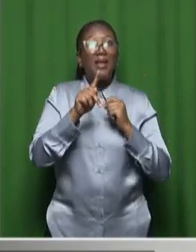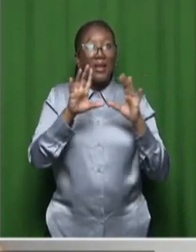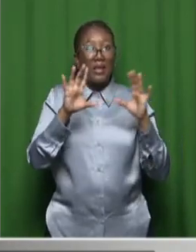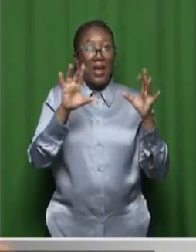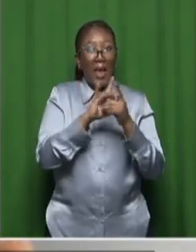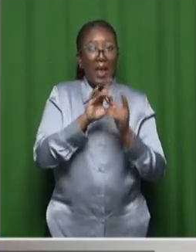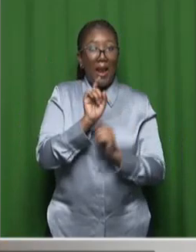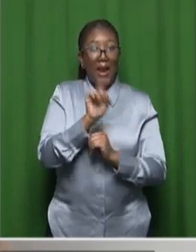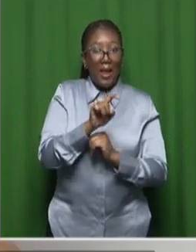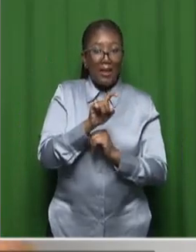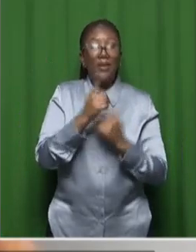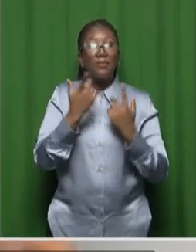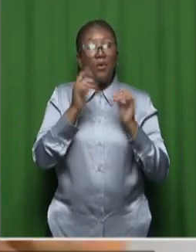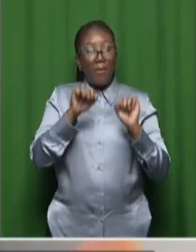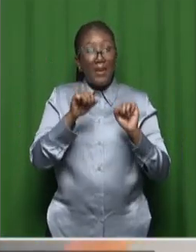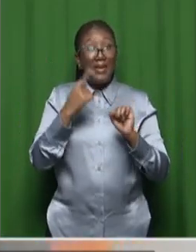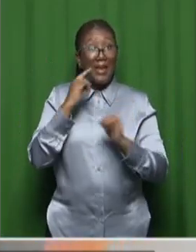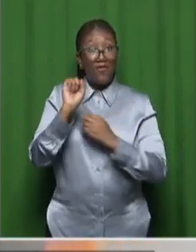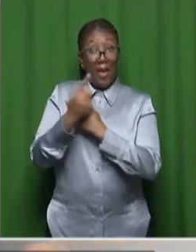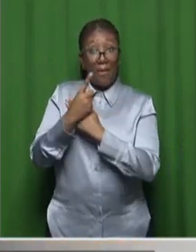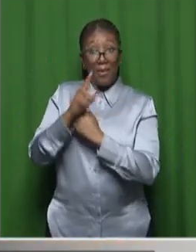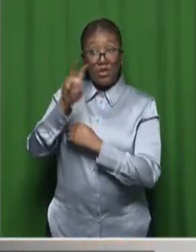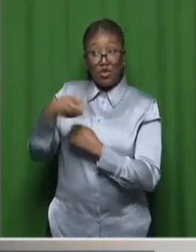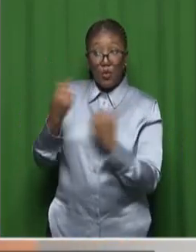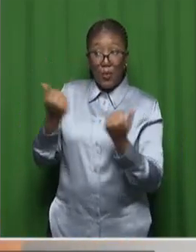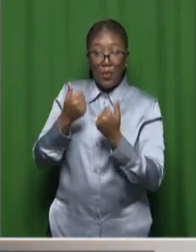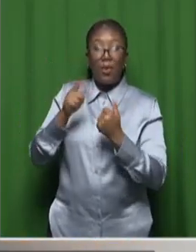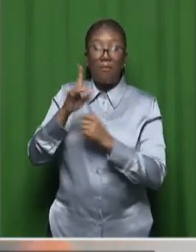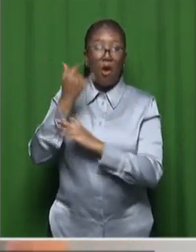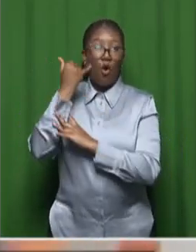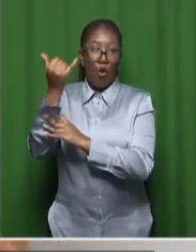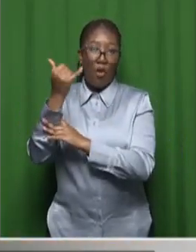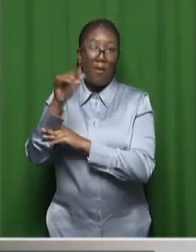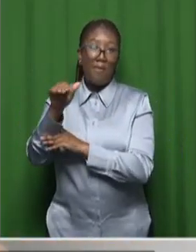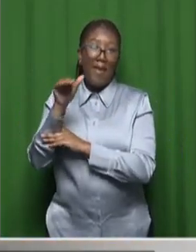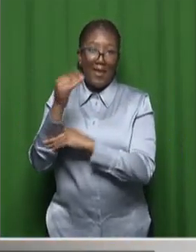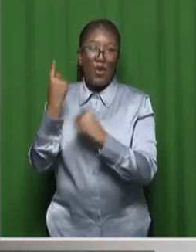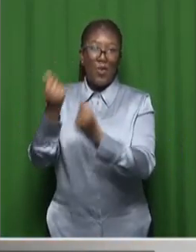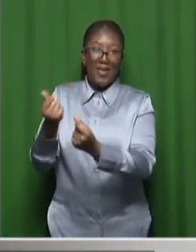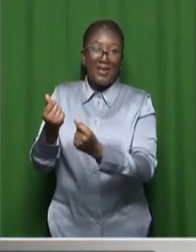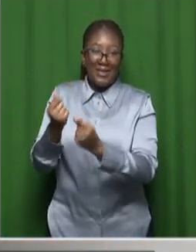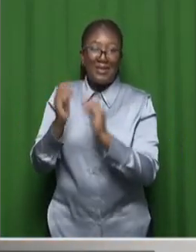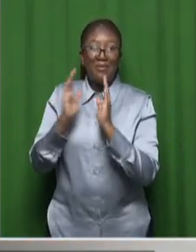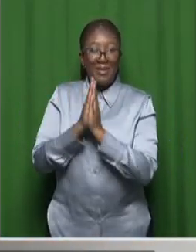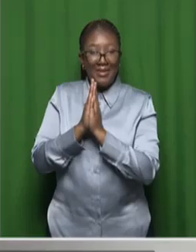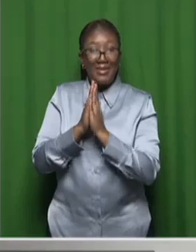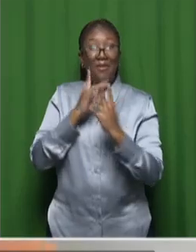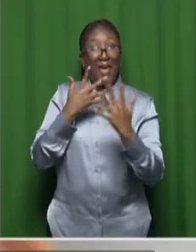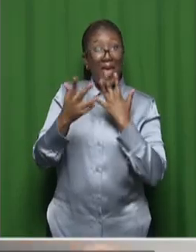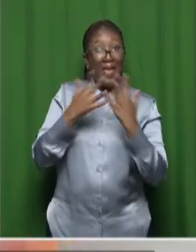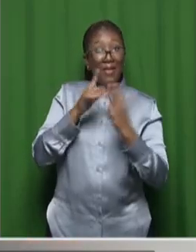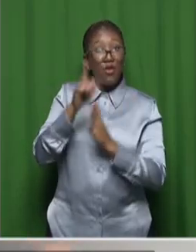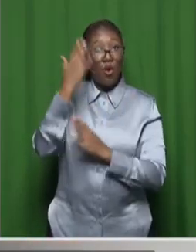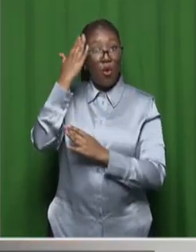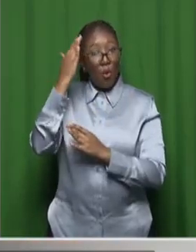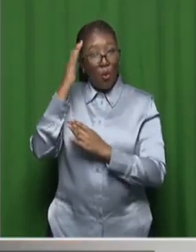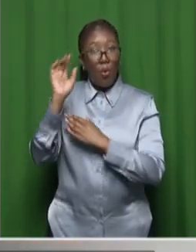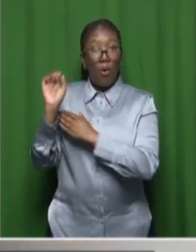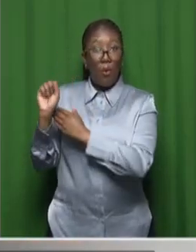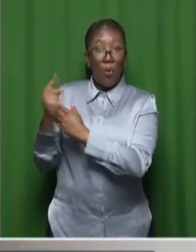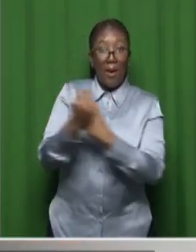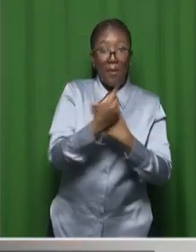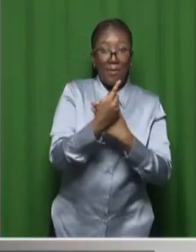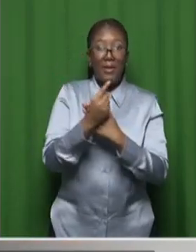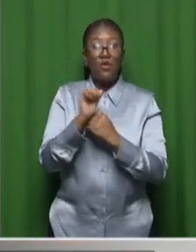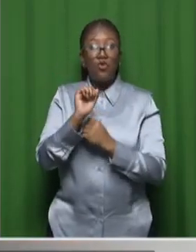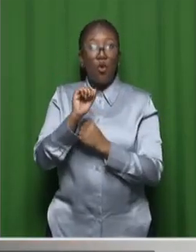These are the things that you need to look at as well, right? But very things that for sure that will be implicated is